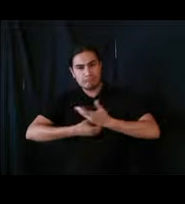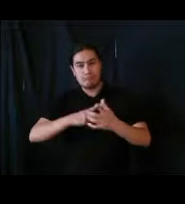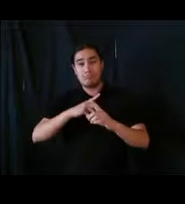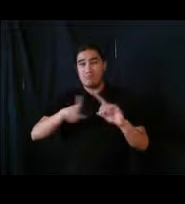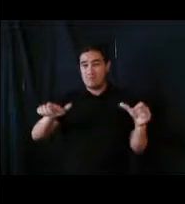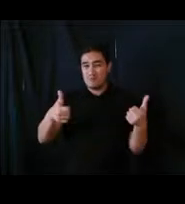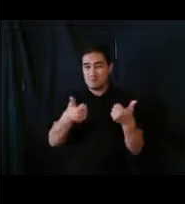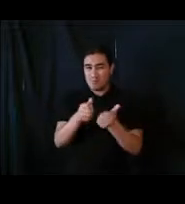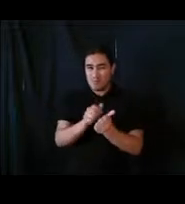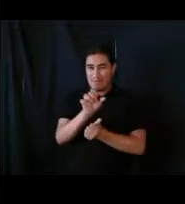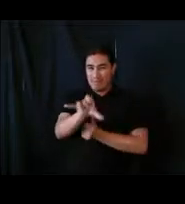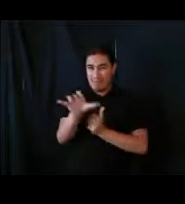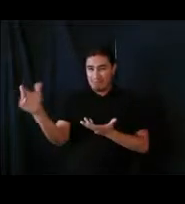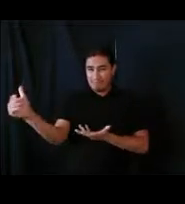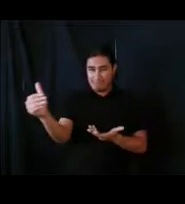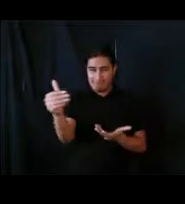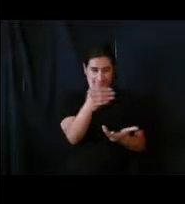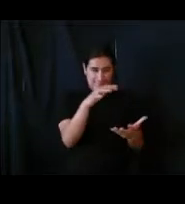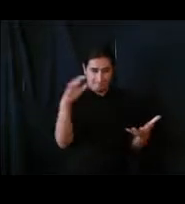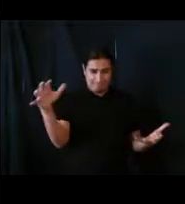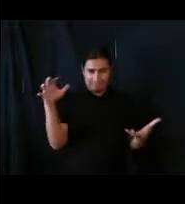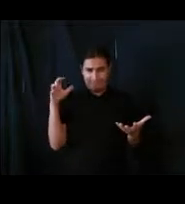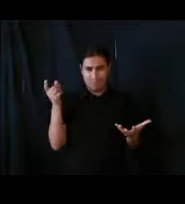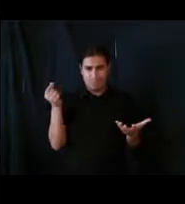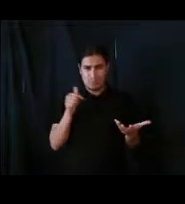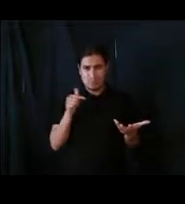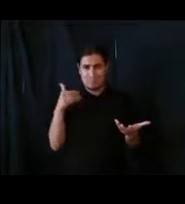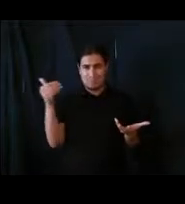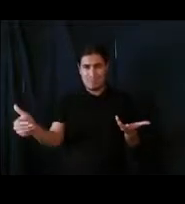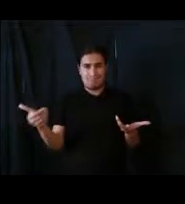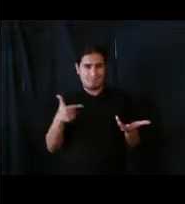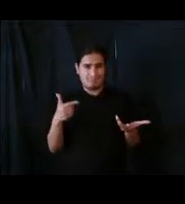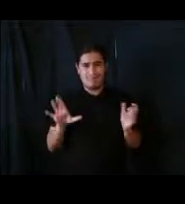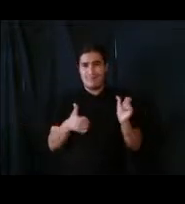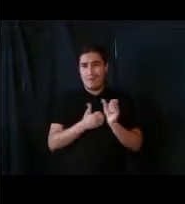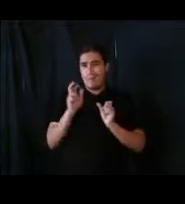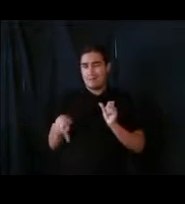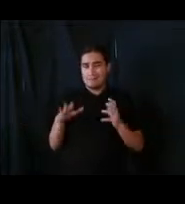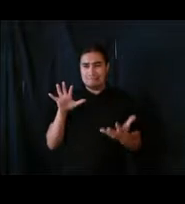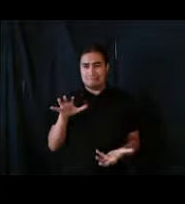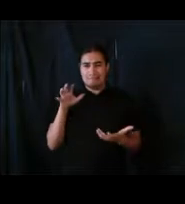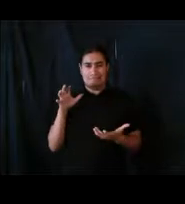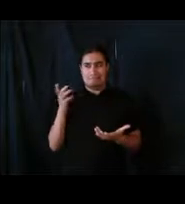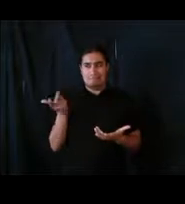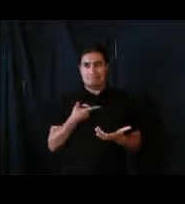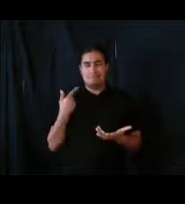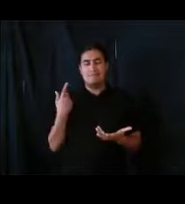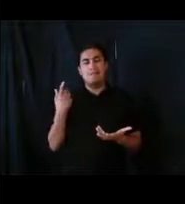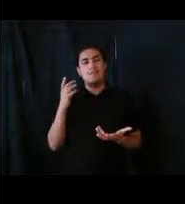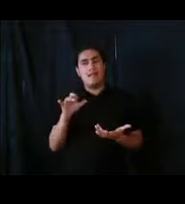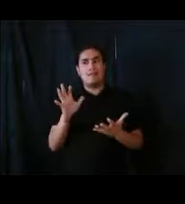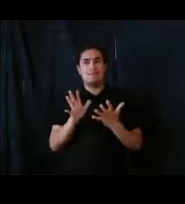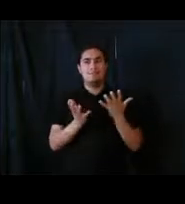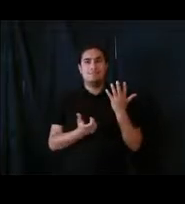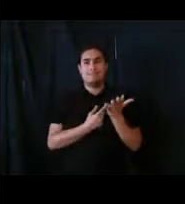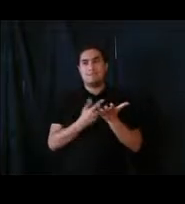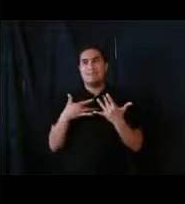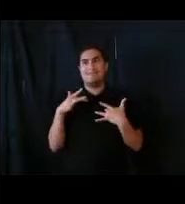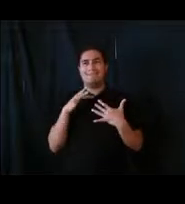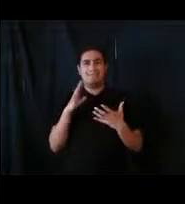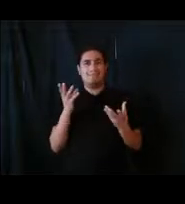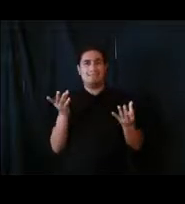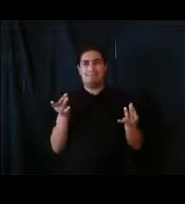what what do you do next like what's the follow-up and that can feel a little um amorphous but i think it's a good